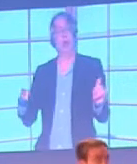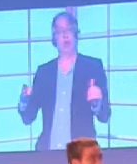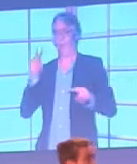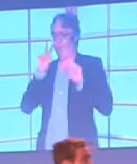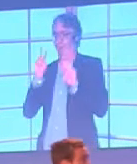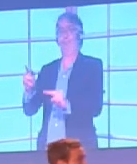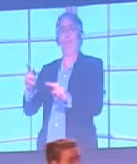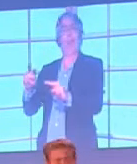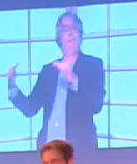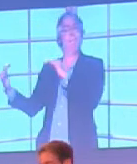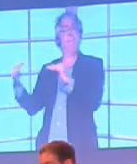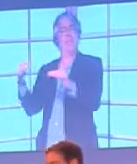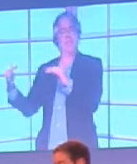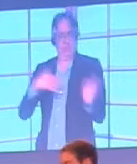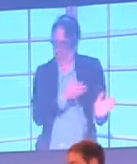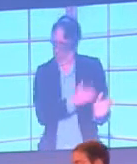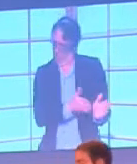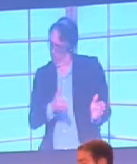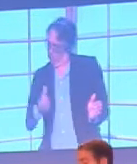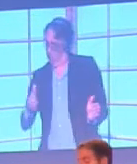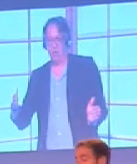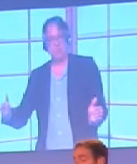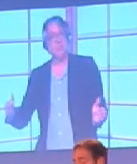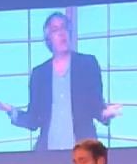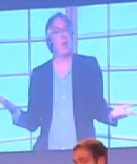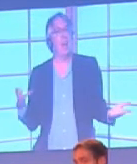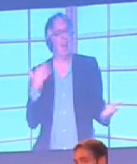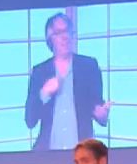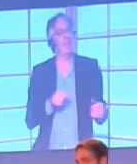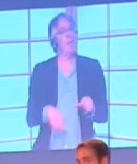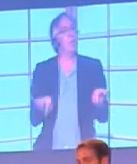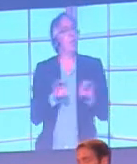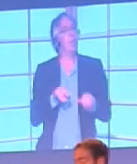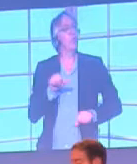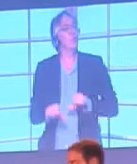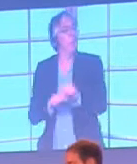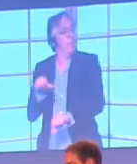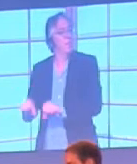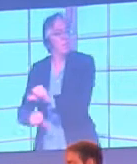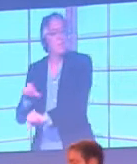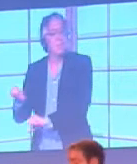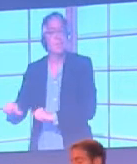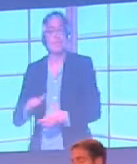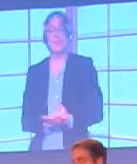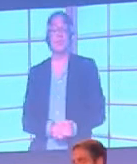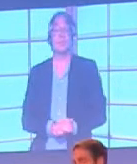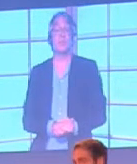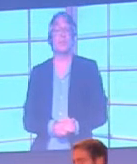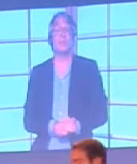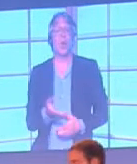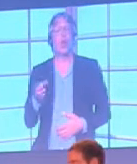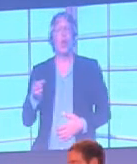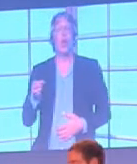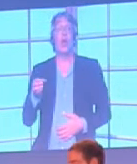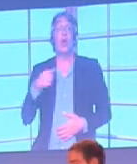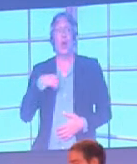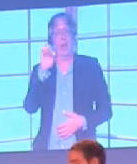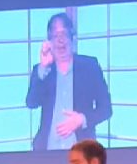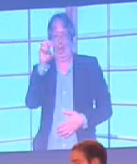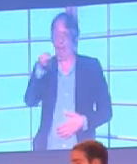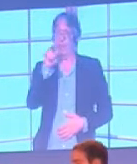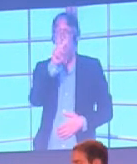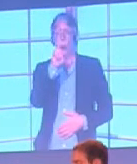and environmental priorities, because respect access for all is one of the 8 priorities we push and we have